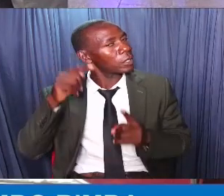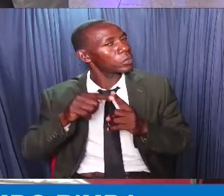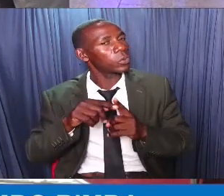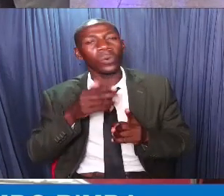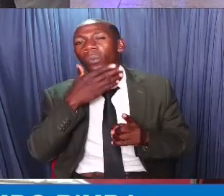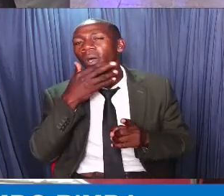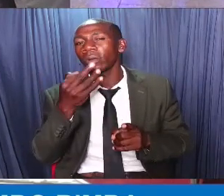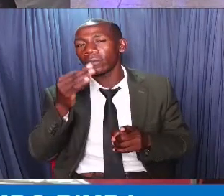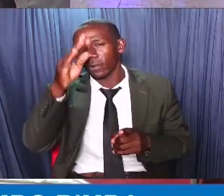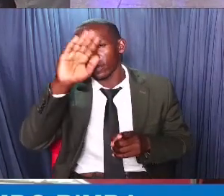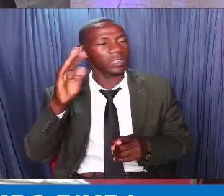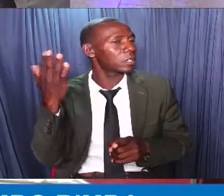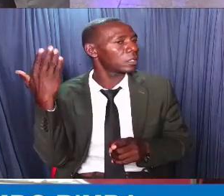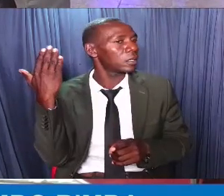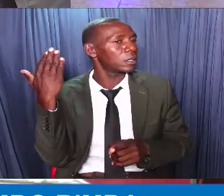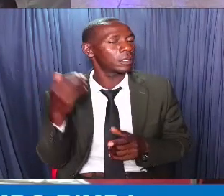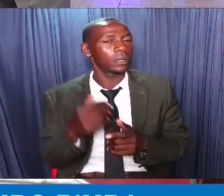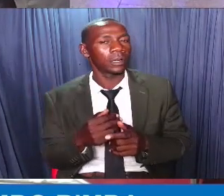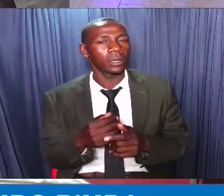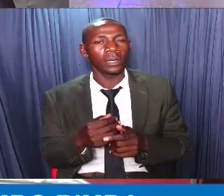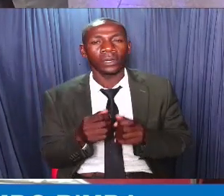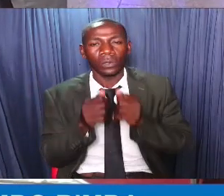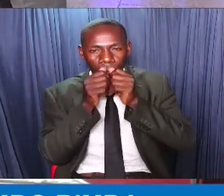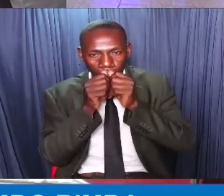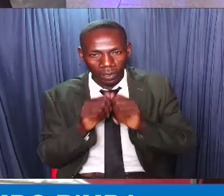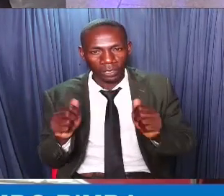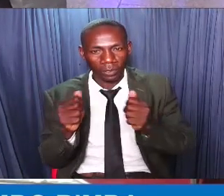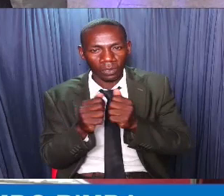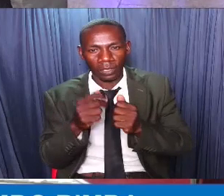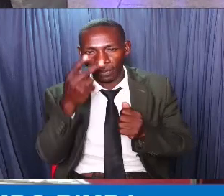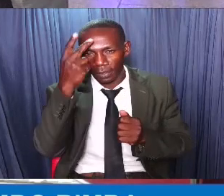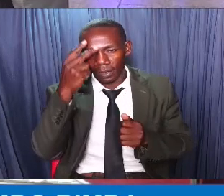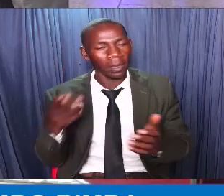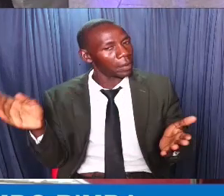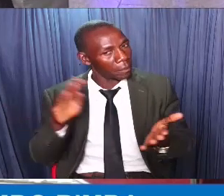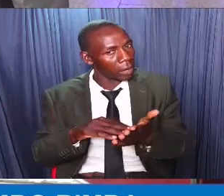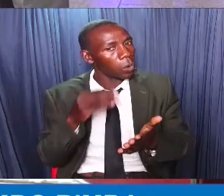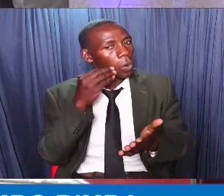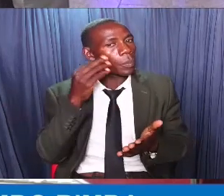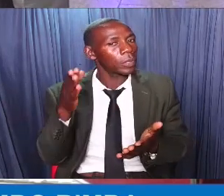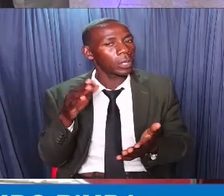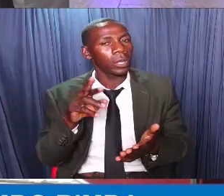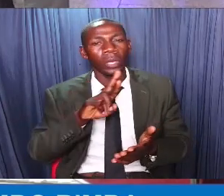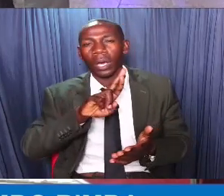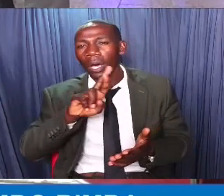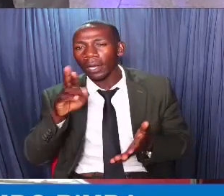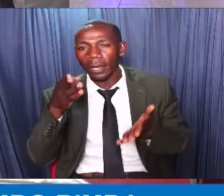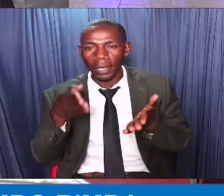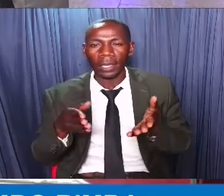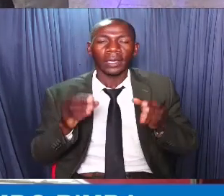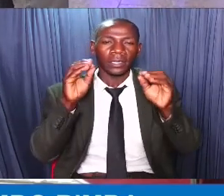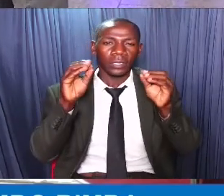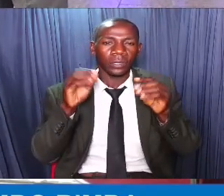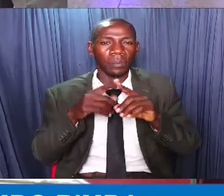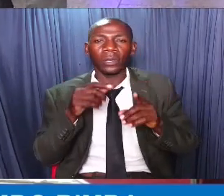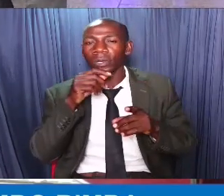of God clearly. Mshauri wa Mungu. The servant of God. Katemewe mate. Eh, endeni. Be blessed. Yes, go be blessed. Mko hapa tuwafundisha wamsikii maana. You are here